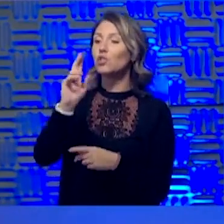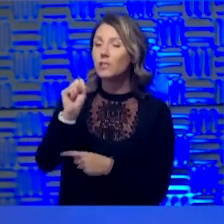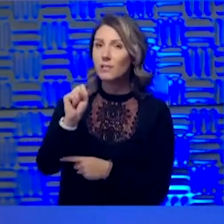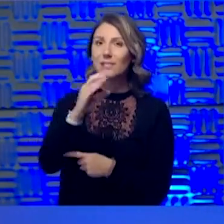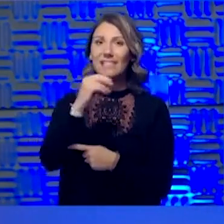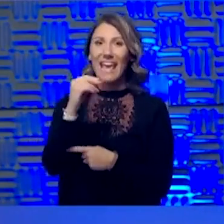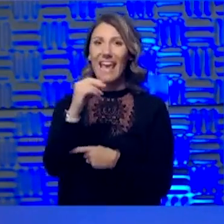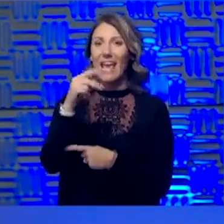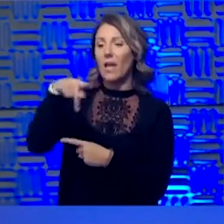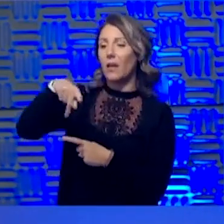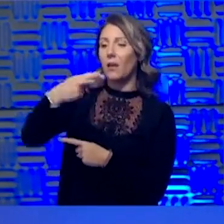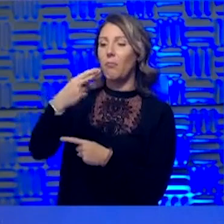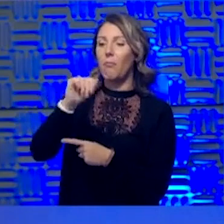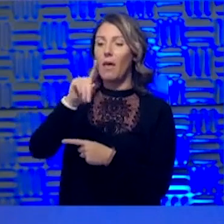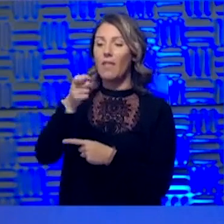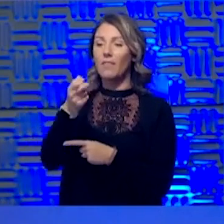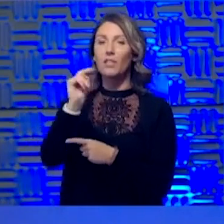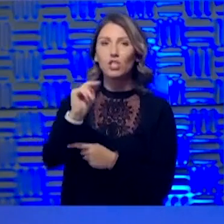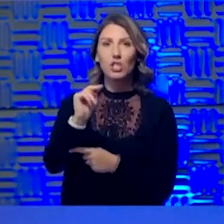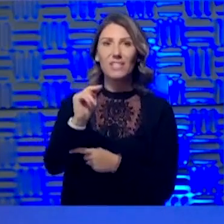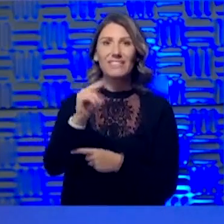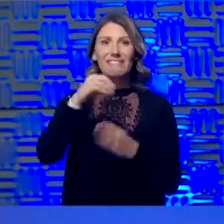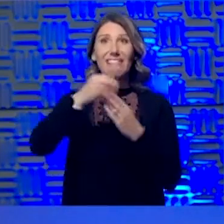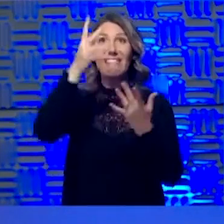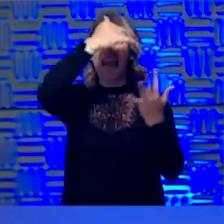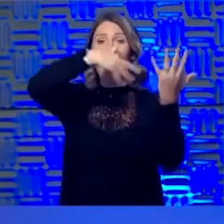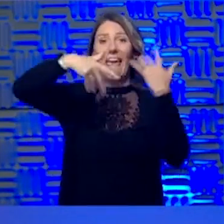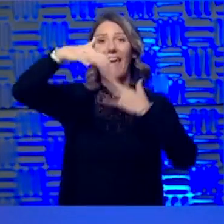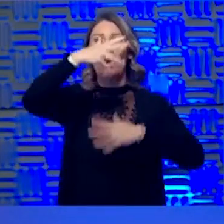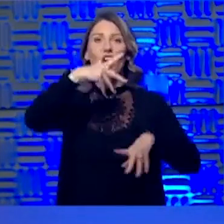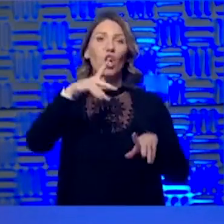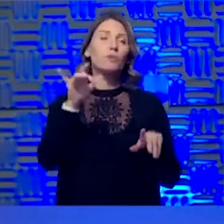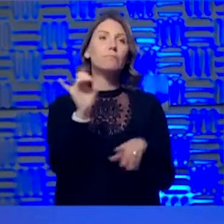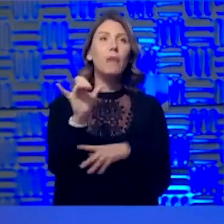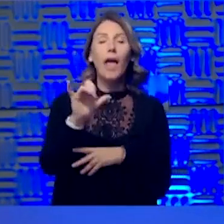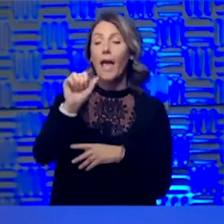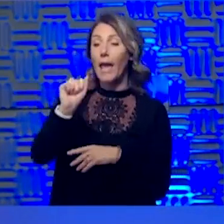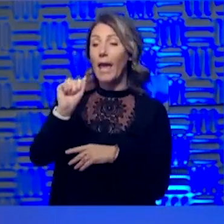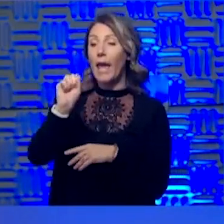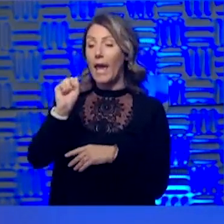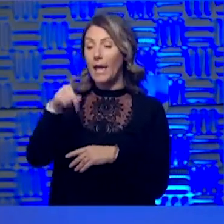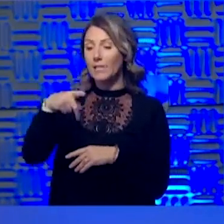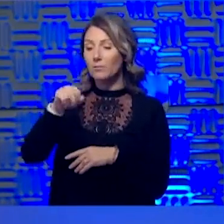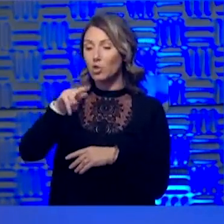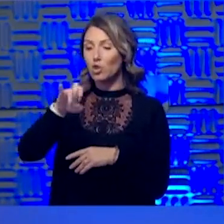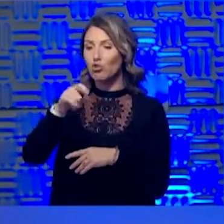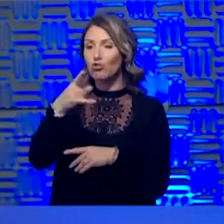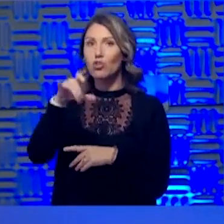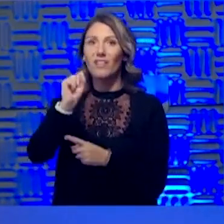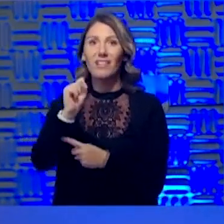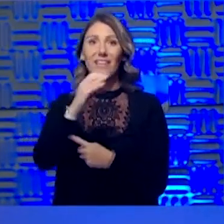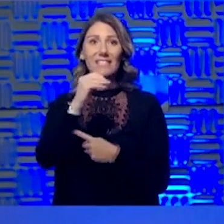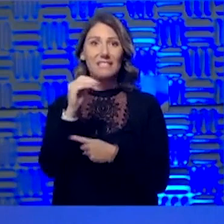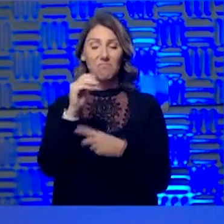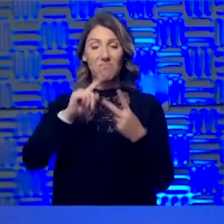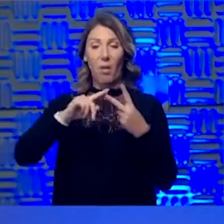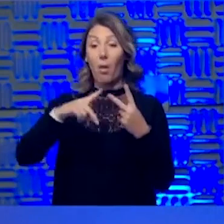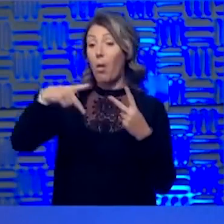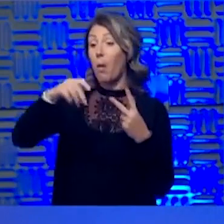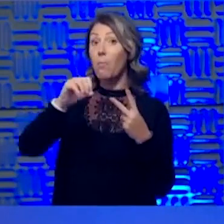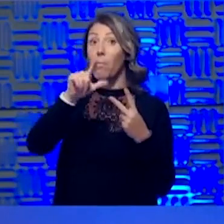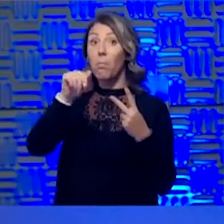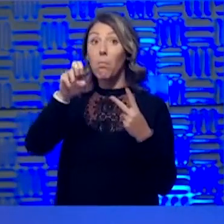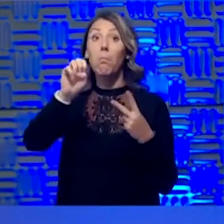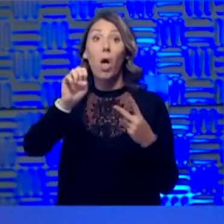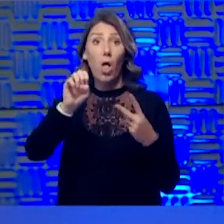we breathe in daily, things like aspergillus. There's also other things such as pollen that we bring in, and that helps our immune system to